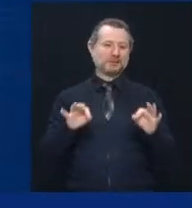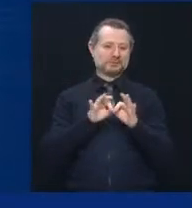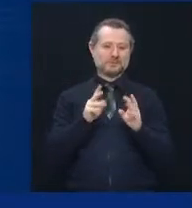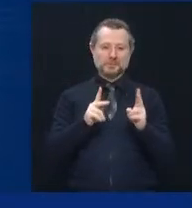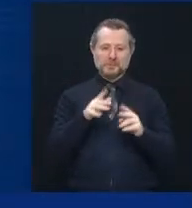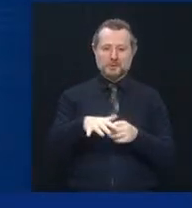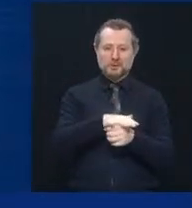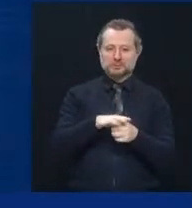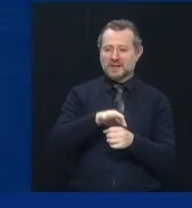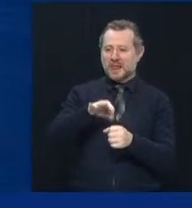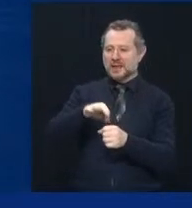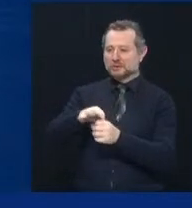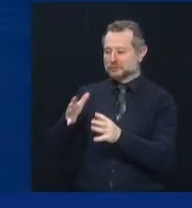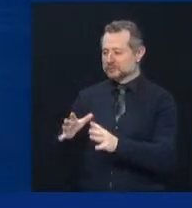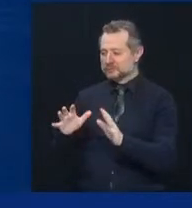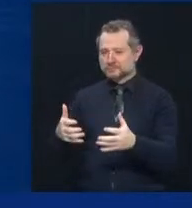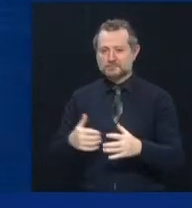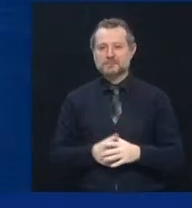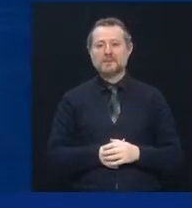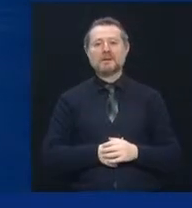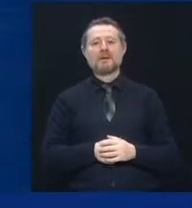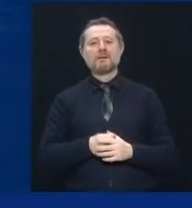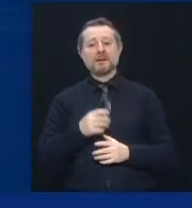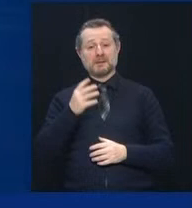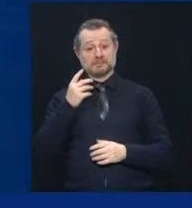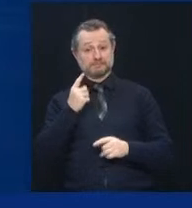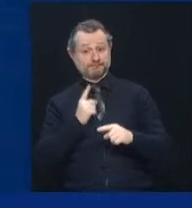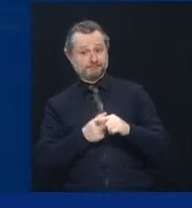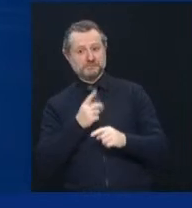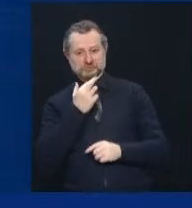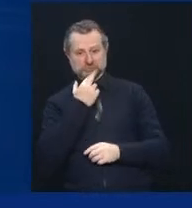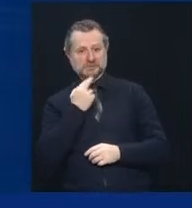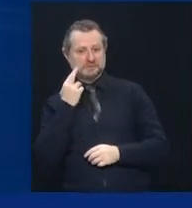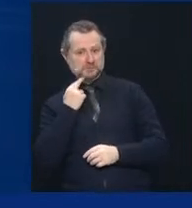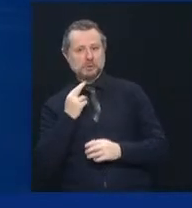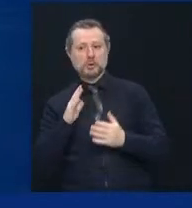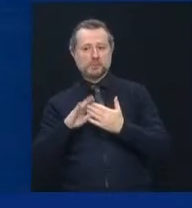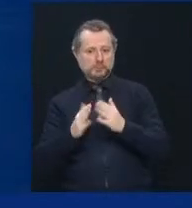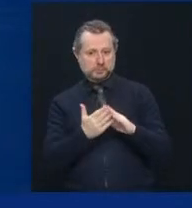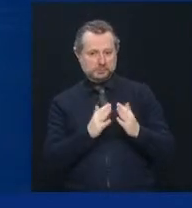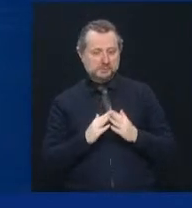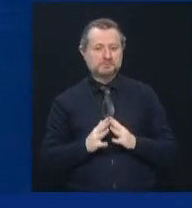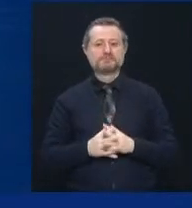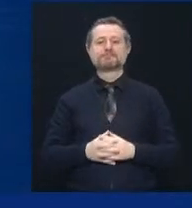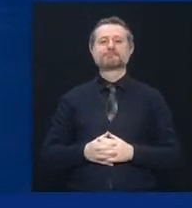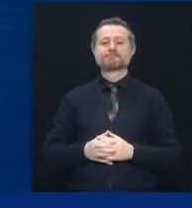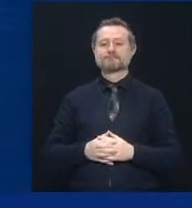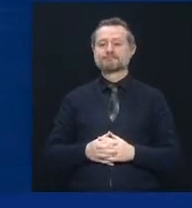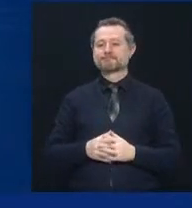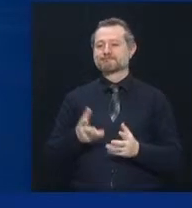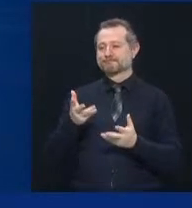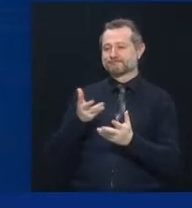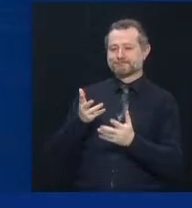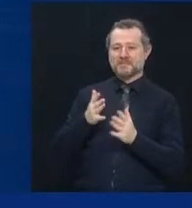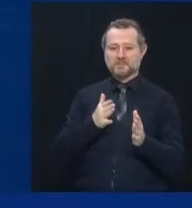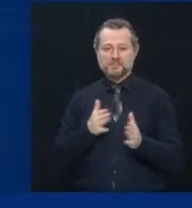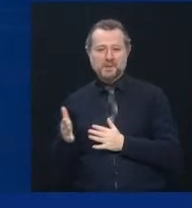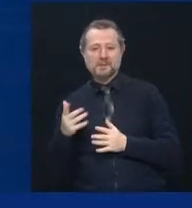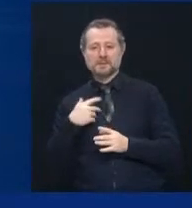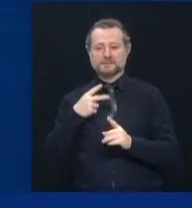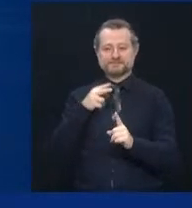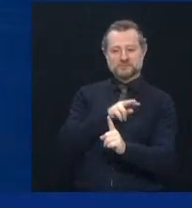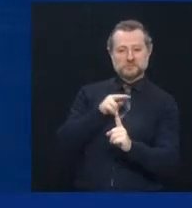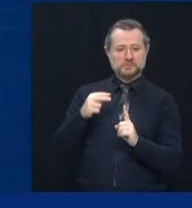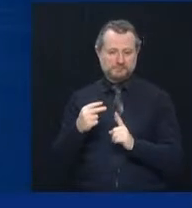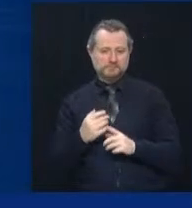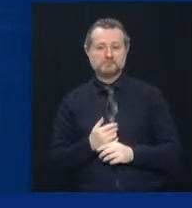electeds and the restaurant community from a planning point of view. And by the end of the week, we'll